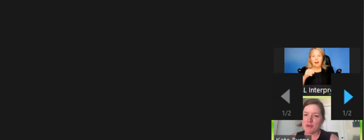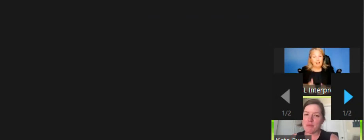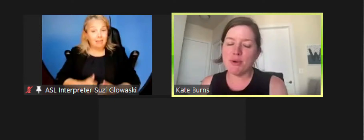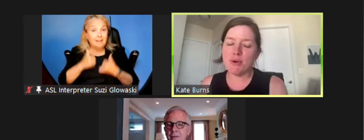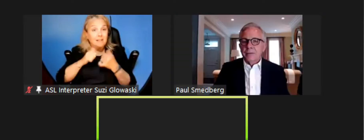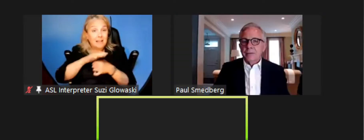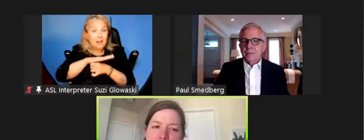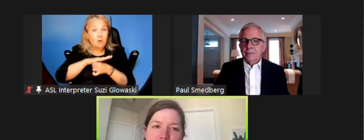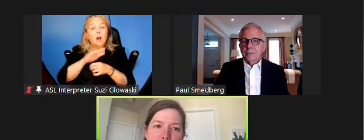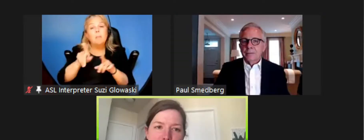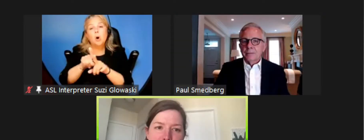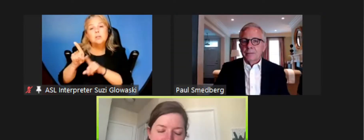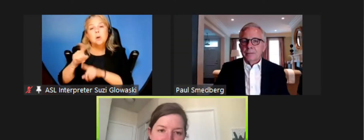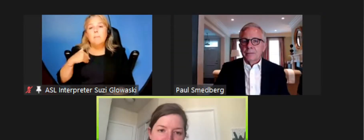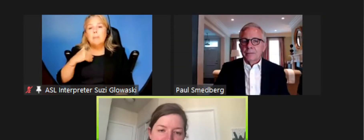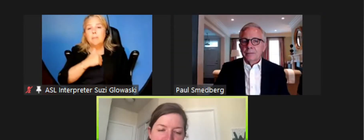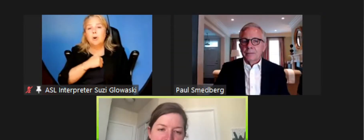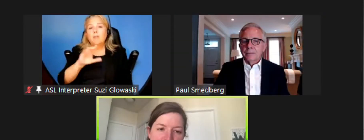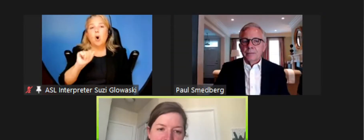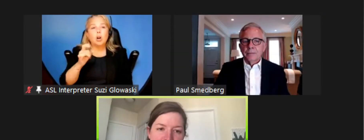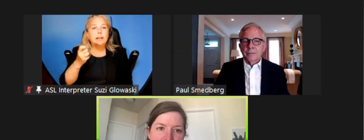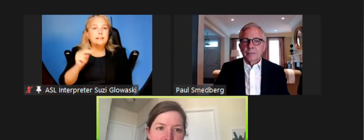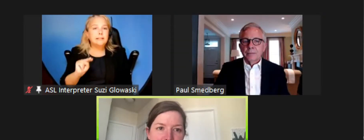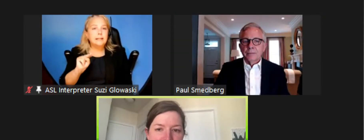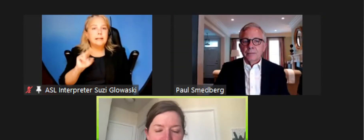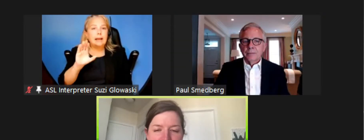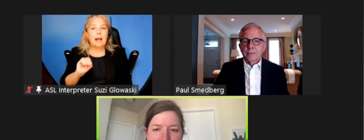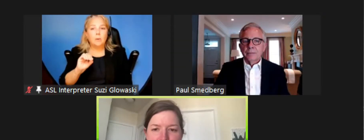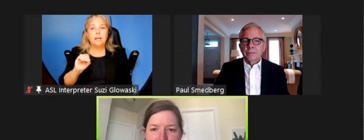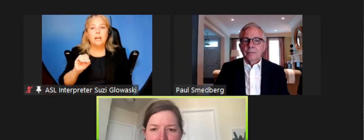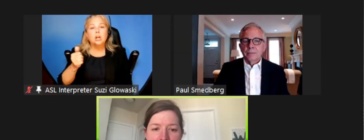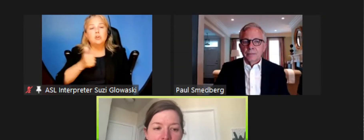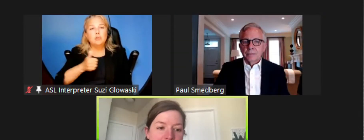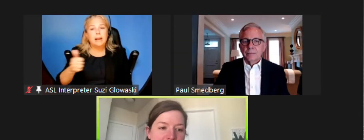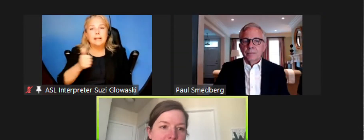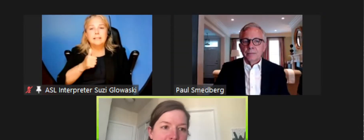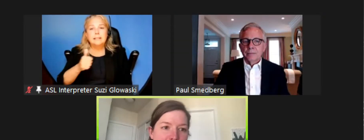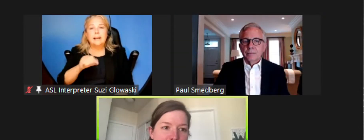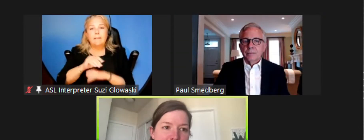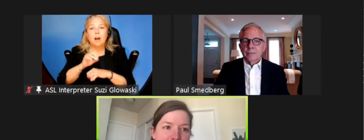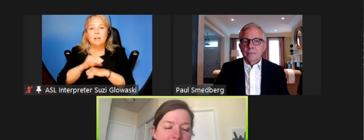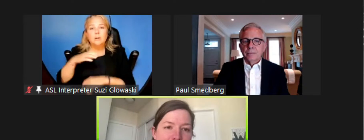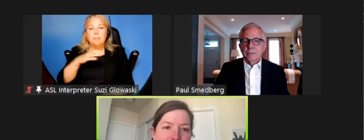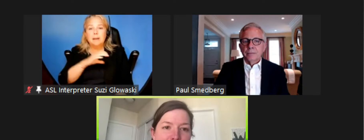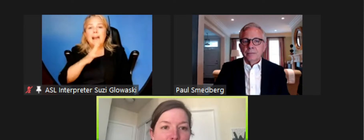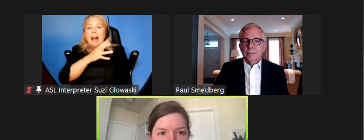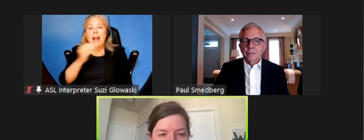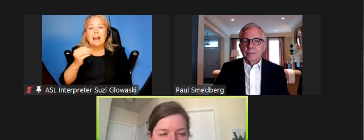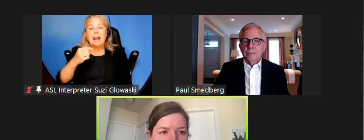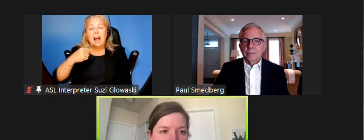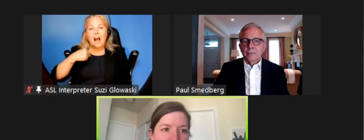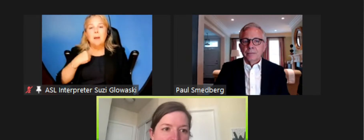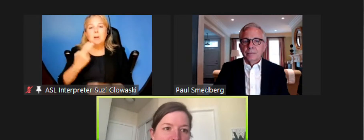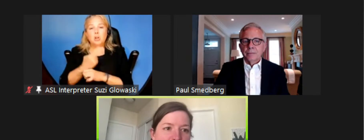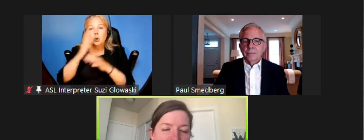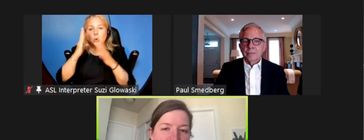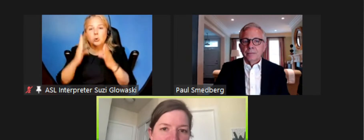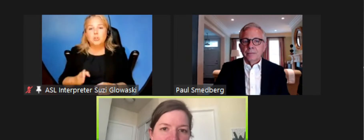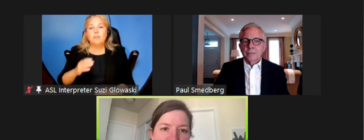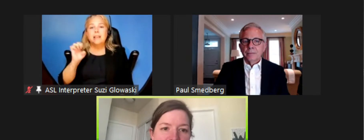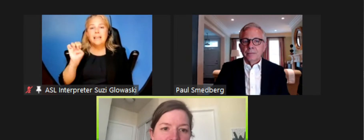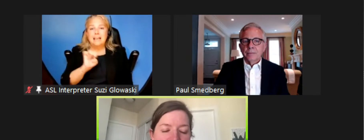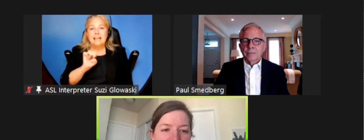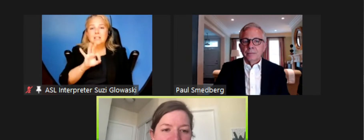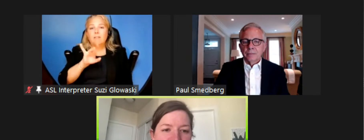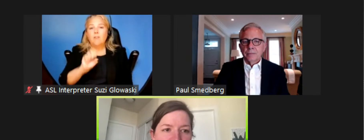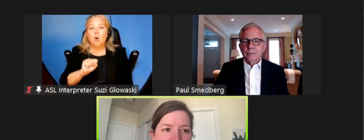also a member of the Arlington County Transit Advisory Committee, and I am a user of the East Falls Church Metro